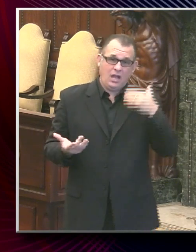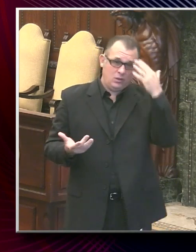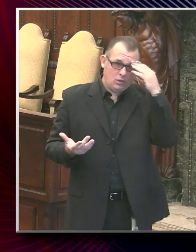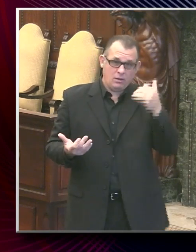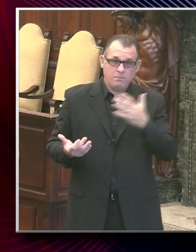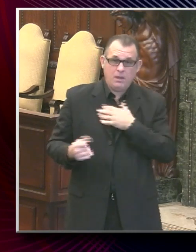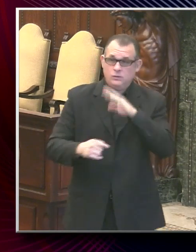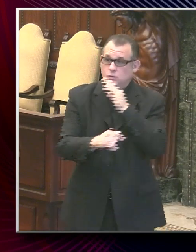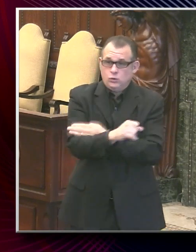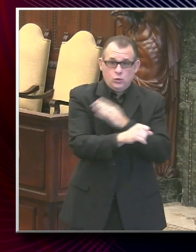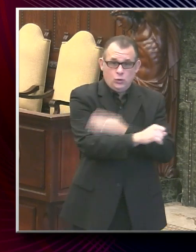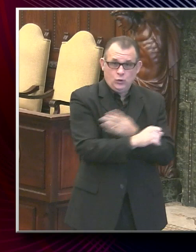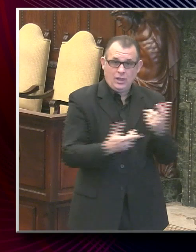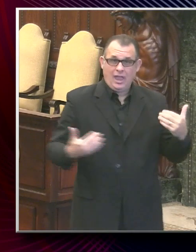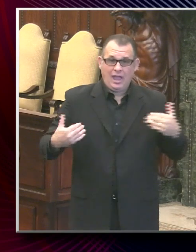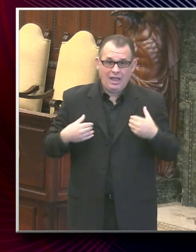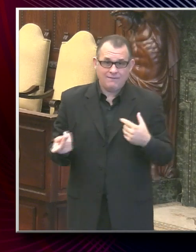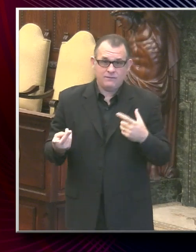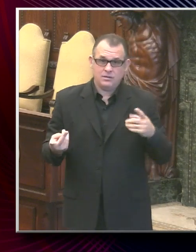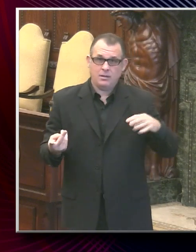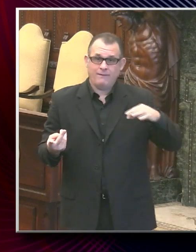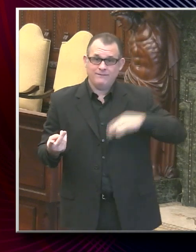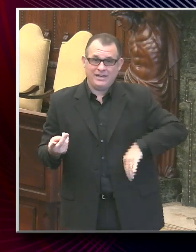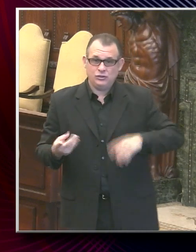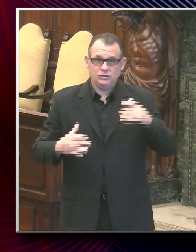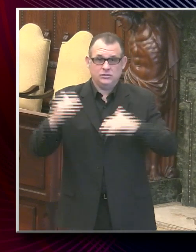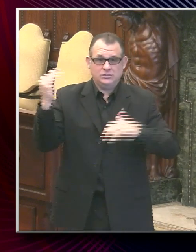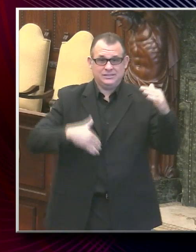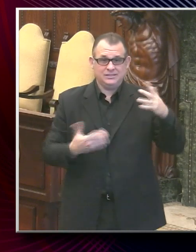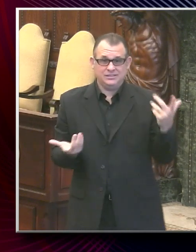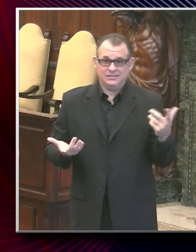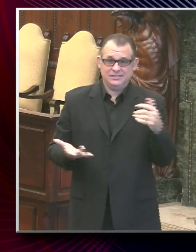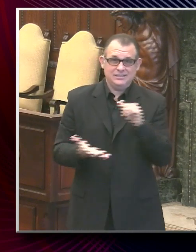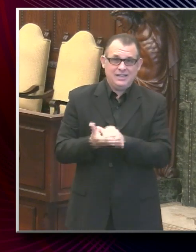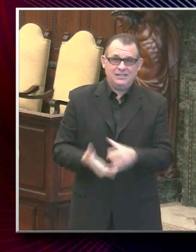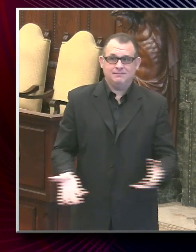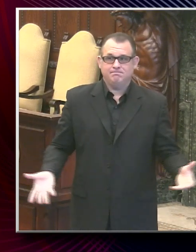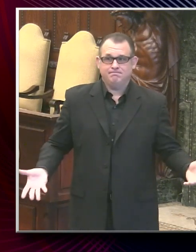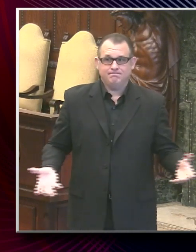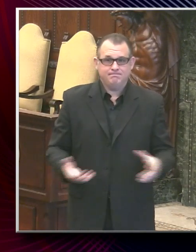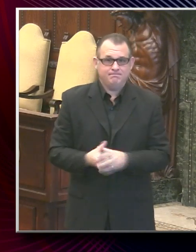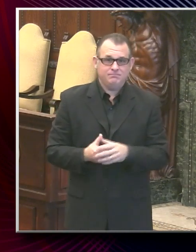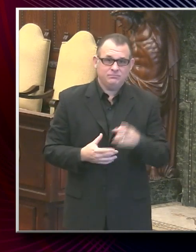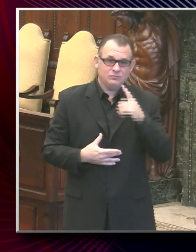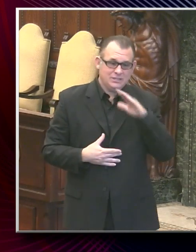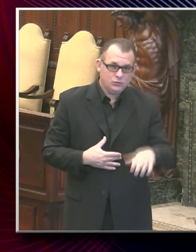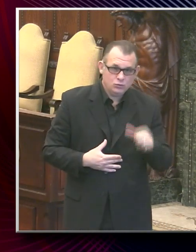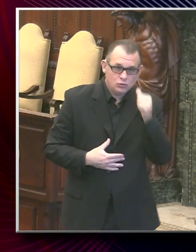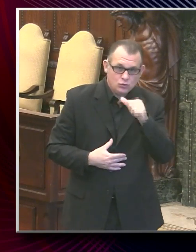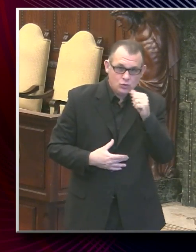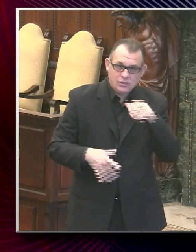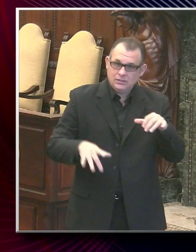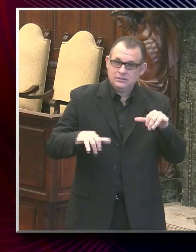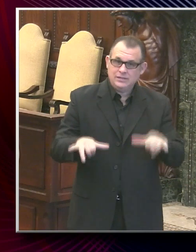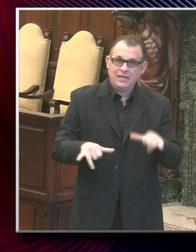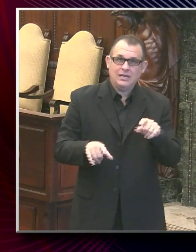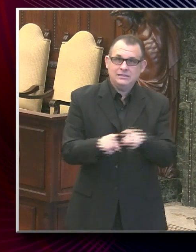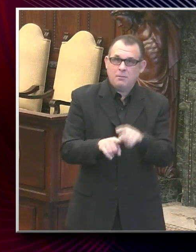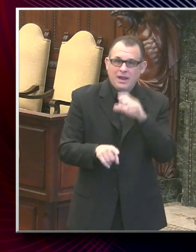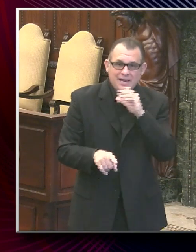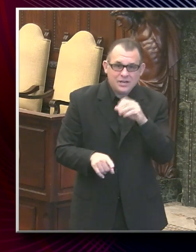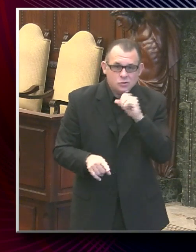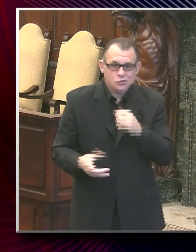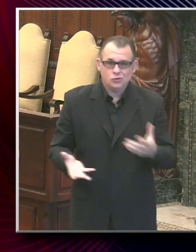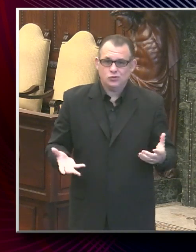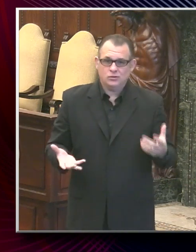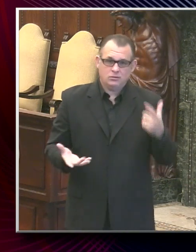going to have advantages that little girls their same age that live very close by aren't going to have just